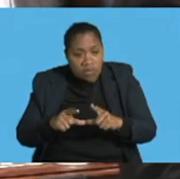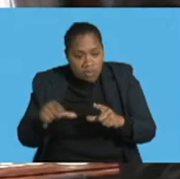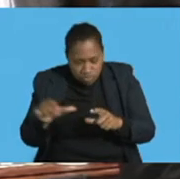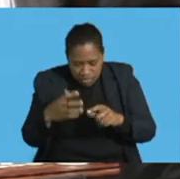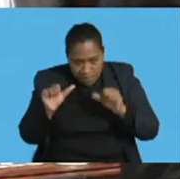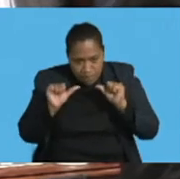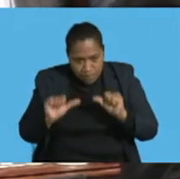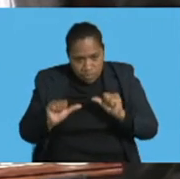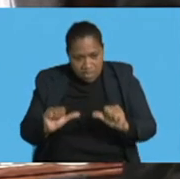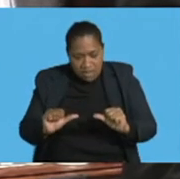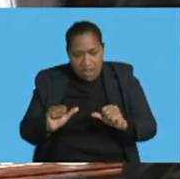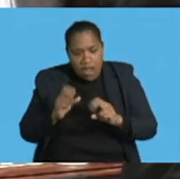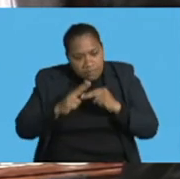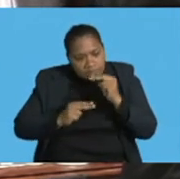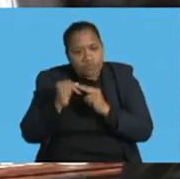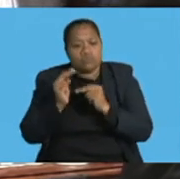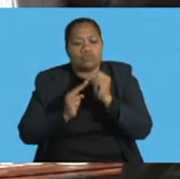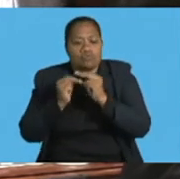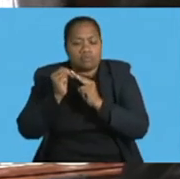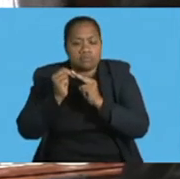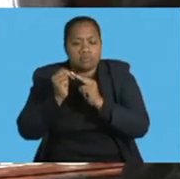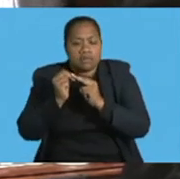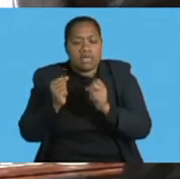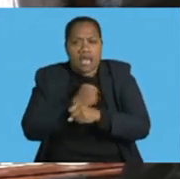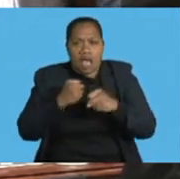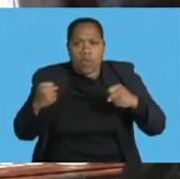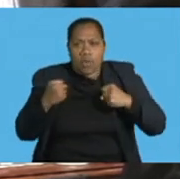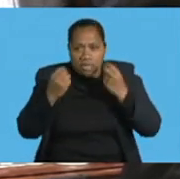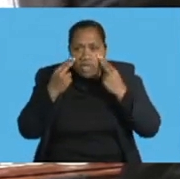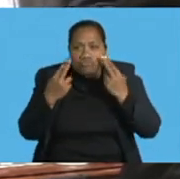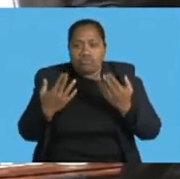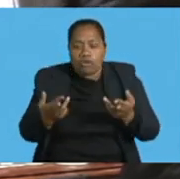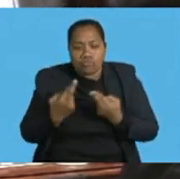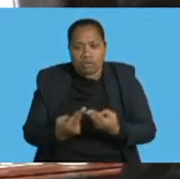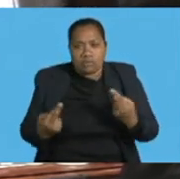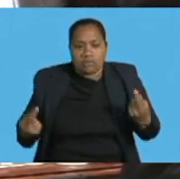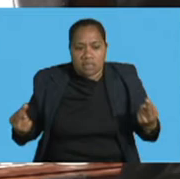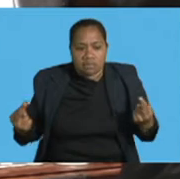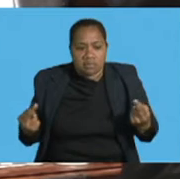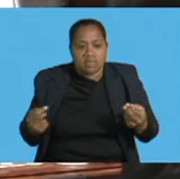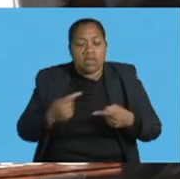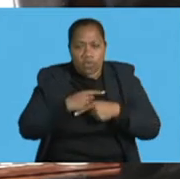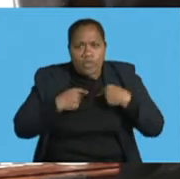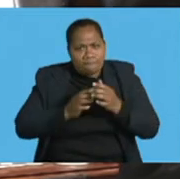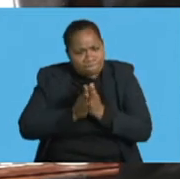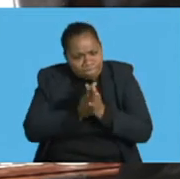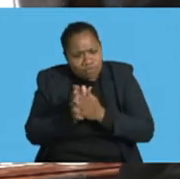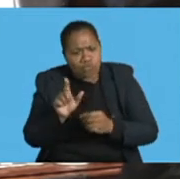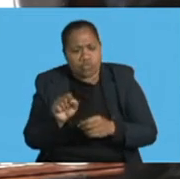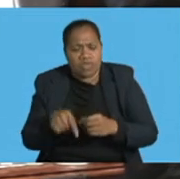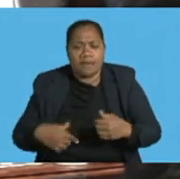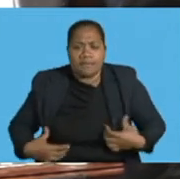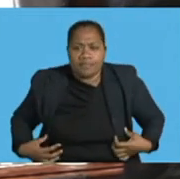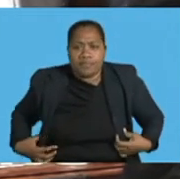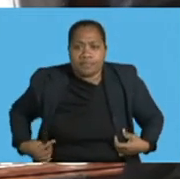communities, our infrastructure, and our natural resources, and we are determined to do that. Honorable Speaker